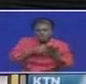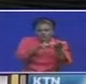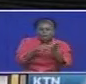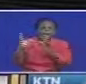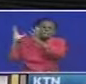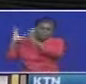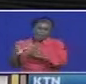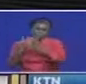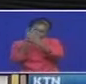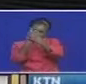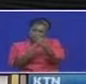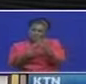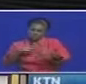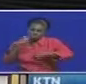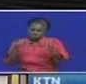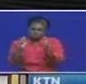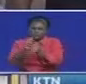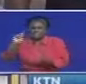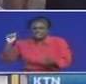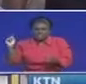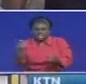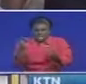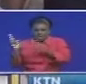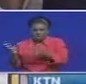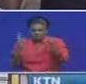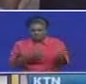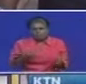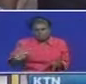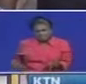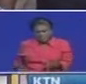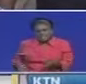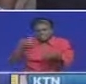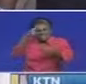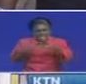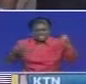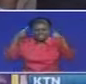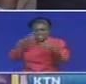will continue to haunt many Kenyan pockets for years to come. Betty Kialo, KTN.